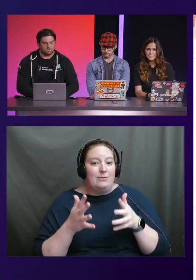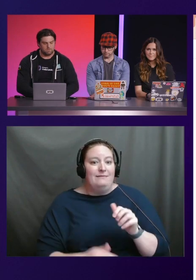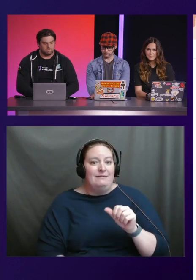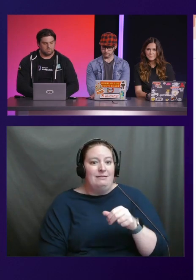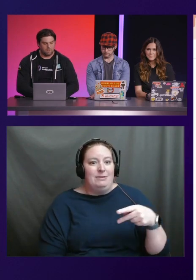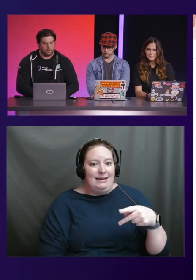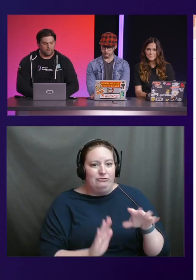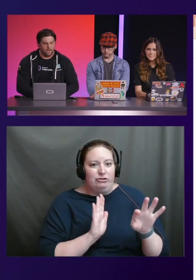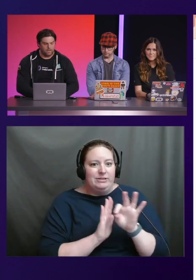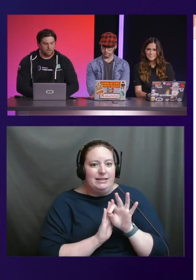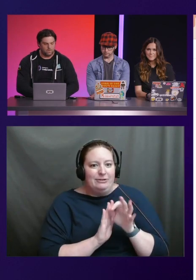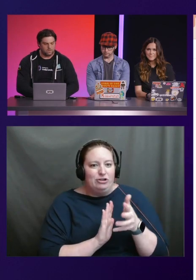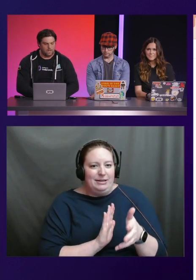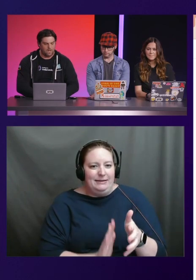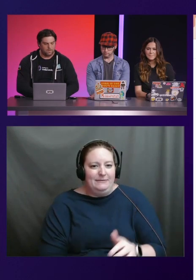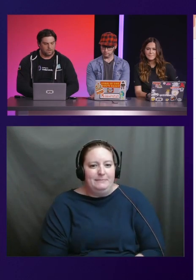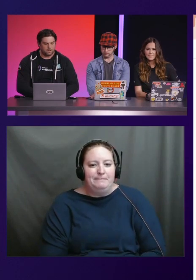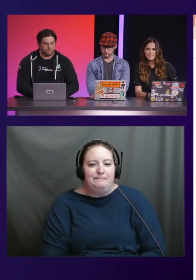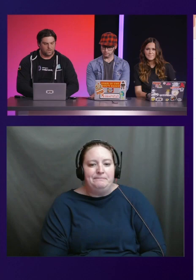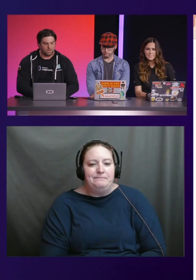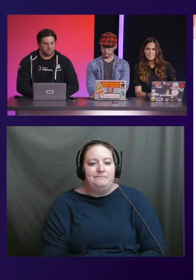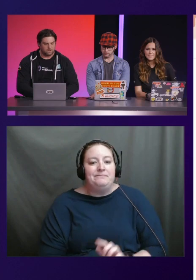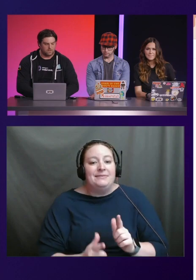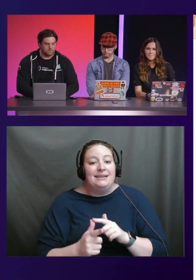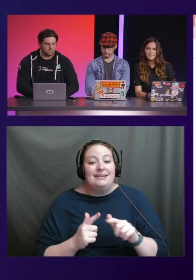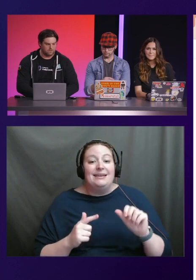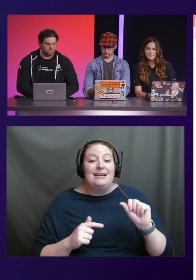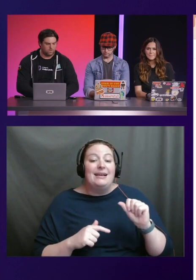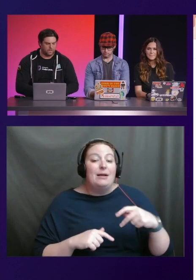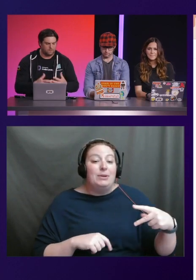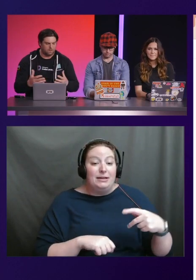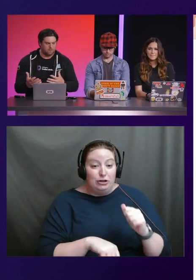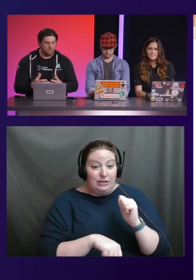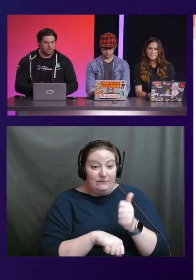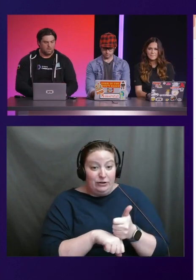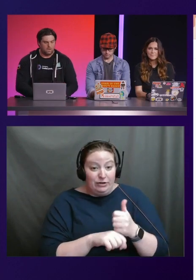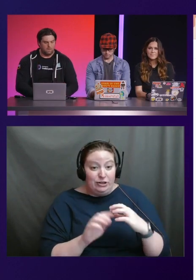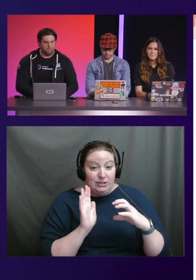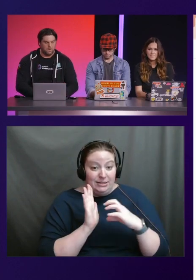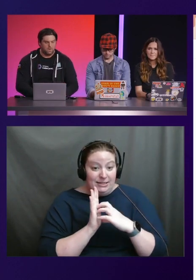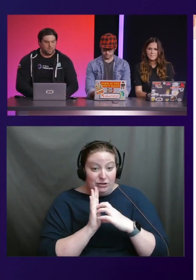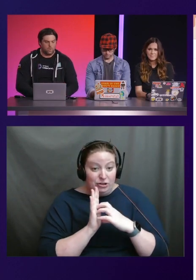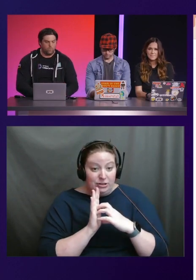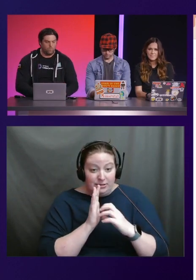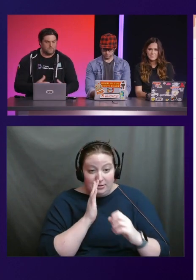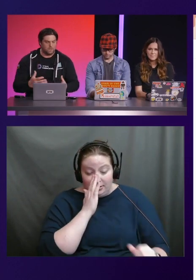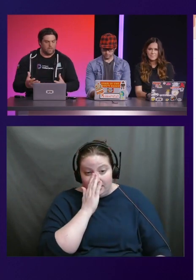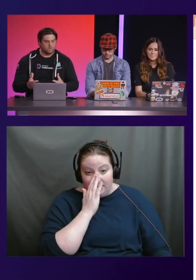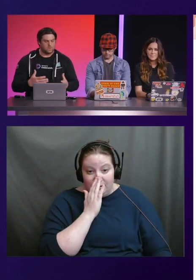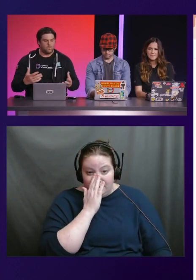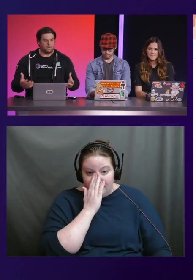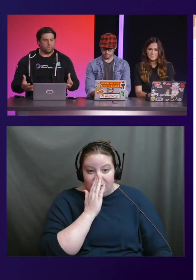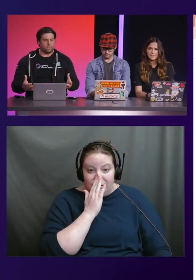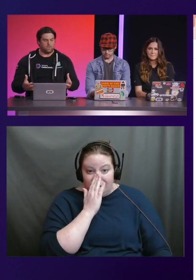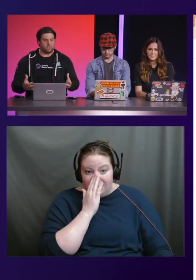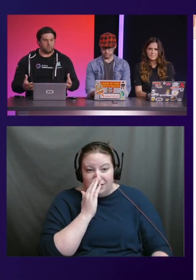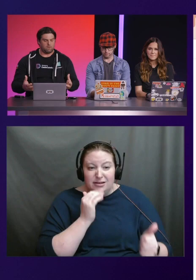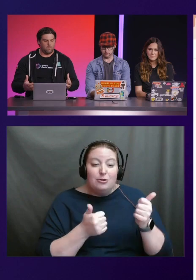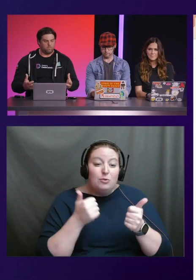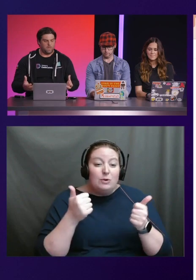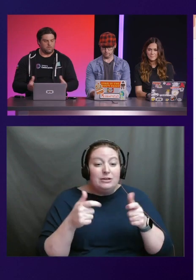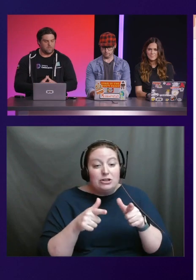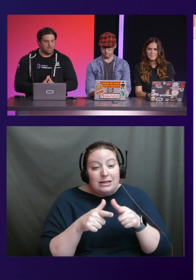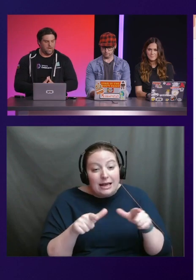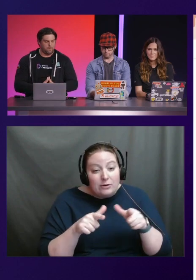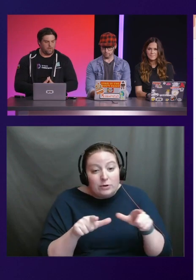selection. And then I can go into the application configuration section. And this is where I can start, which language do I want to